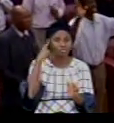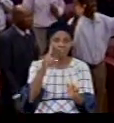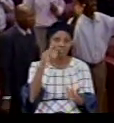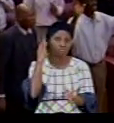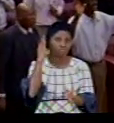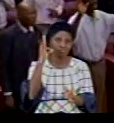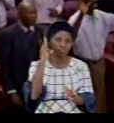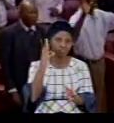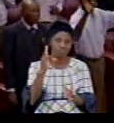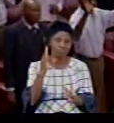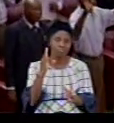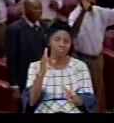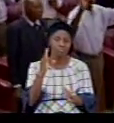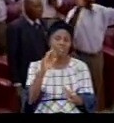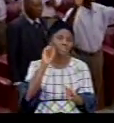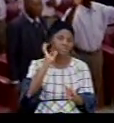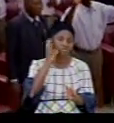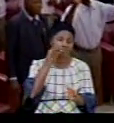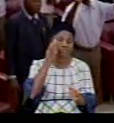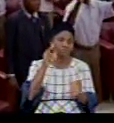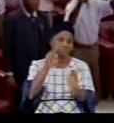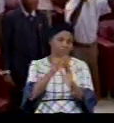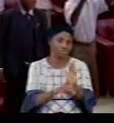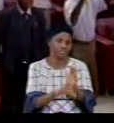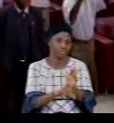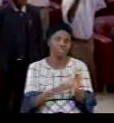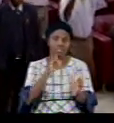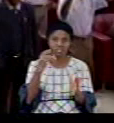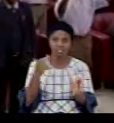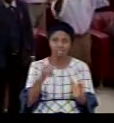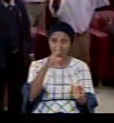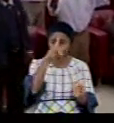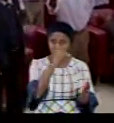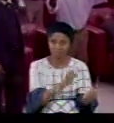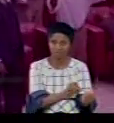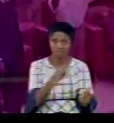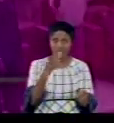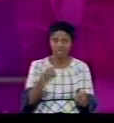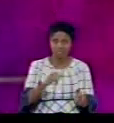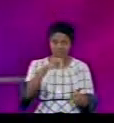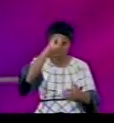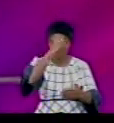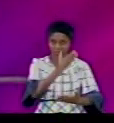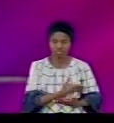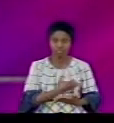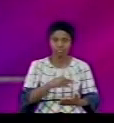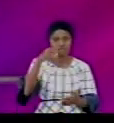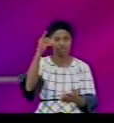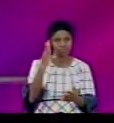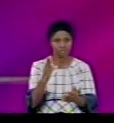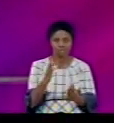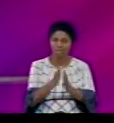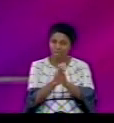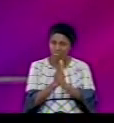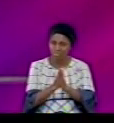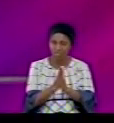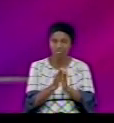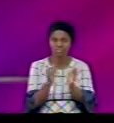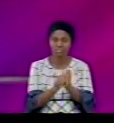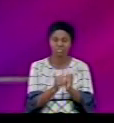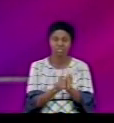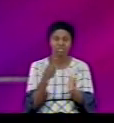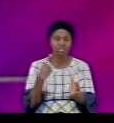fruitfulness is the faith of the Son of God. Let's pray that the faith that made Paul who he